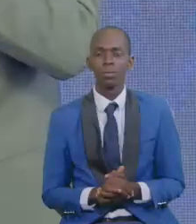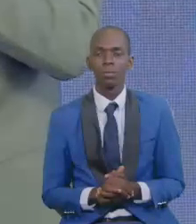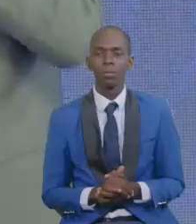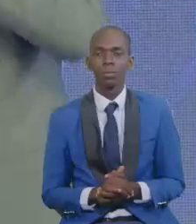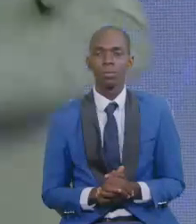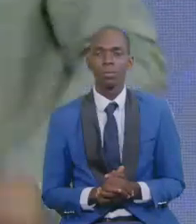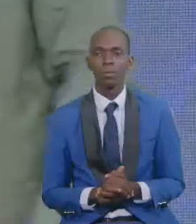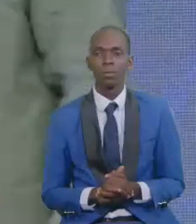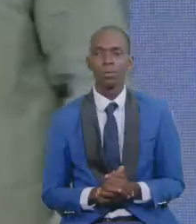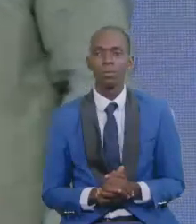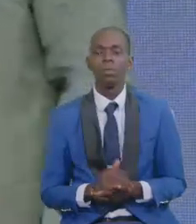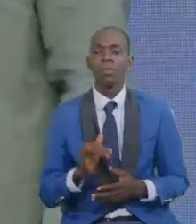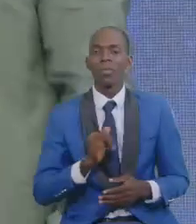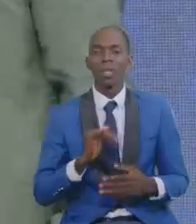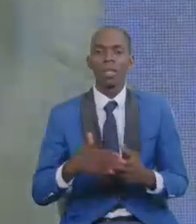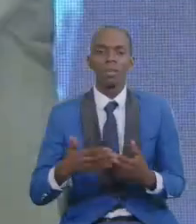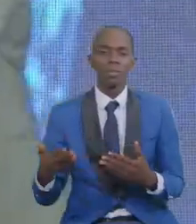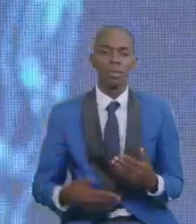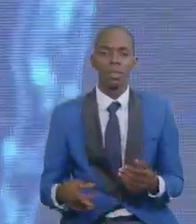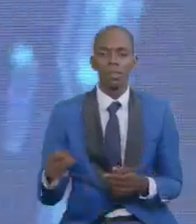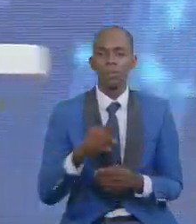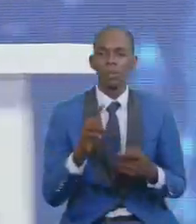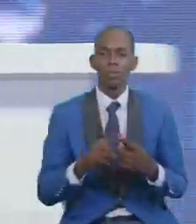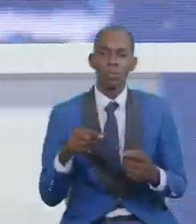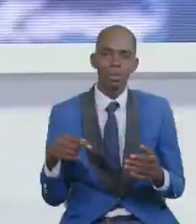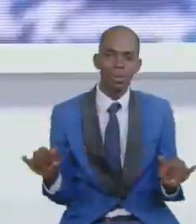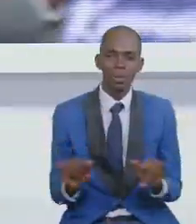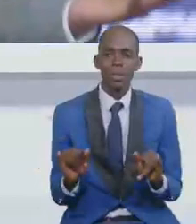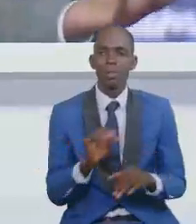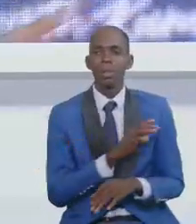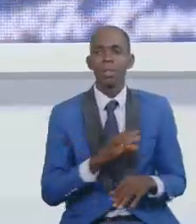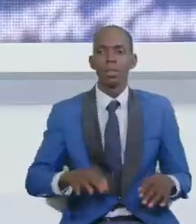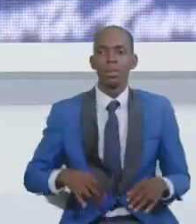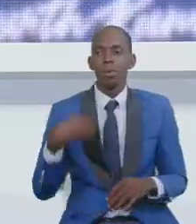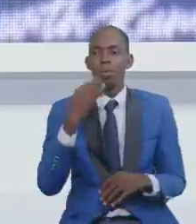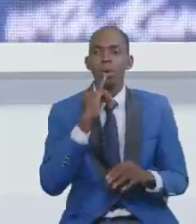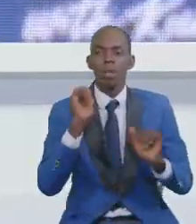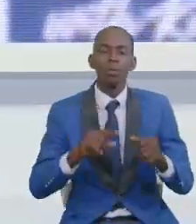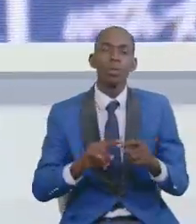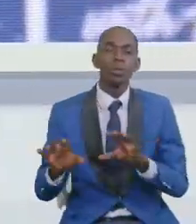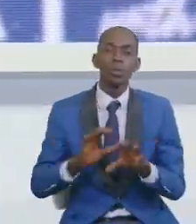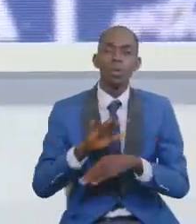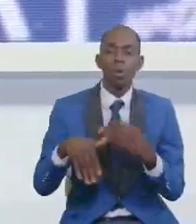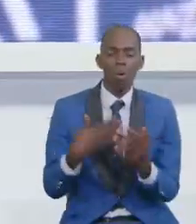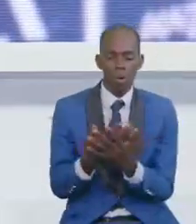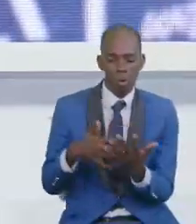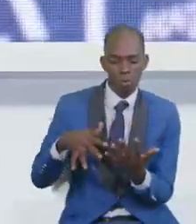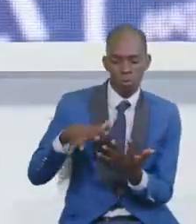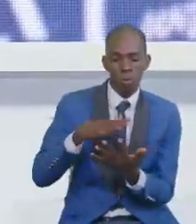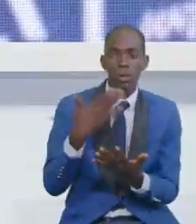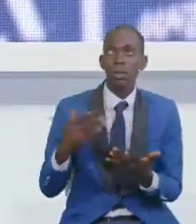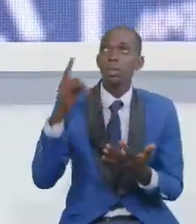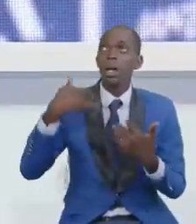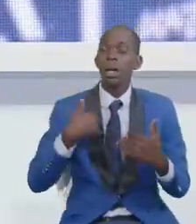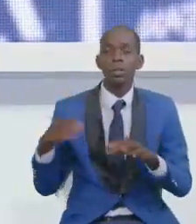I invite you to this same Christ that is able to do all this. What he had done before, is able to